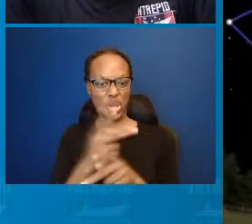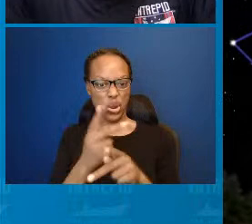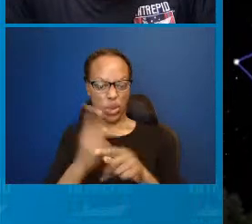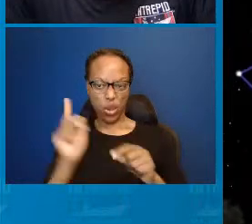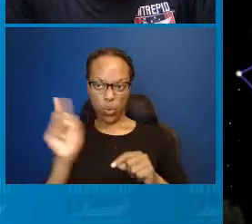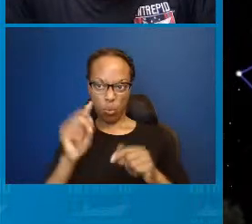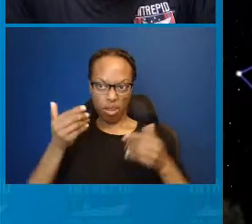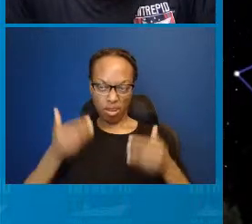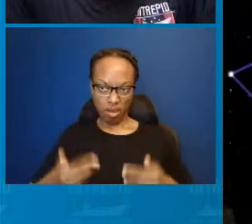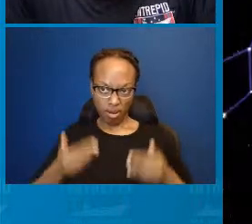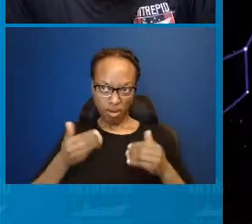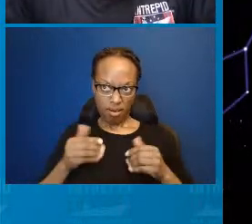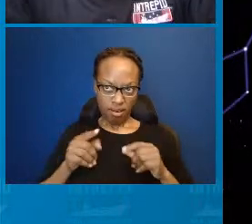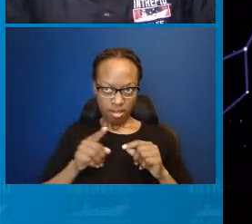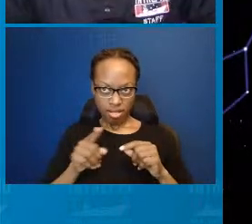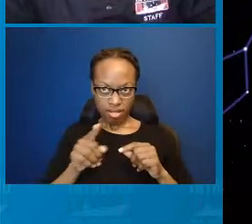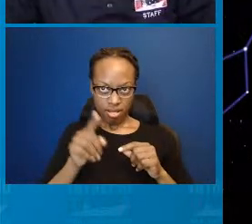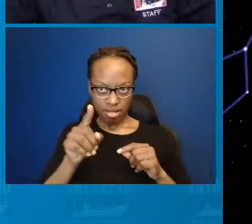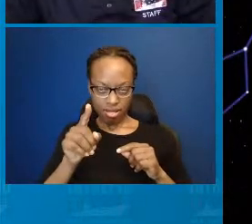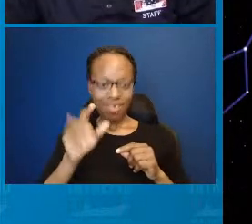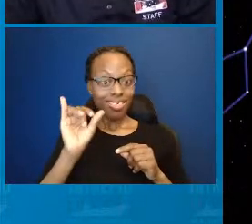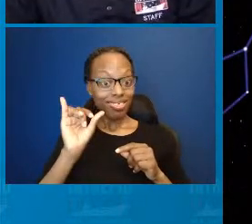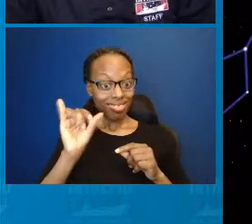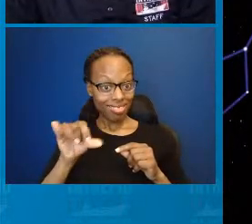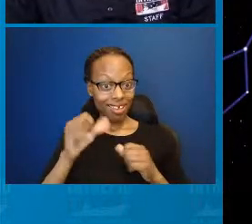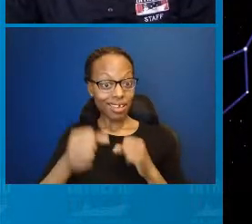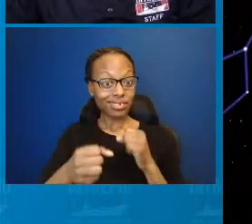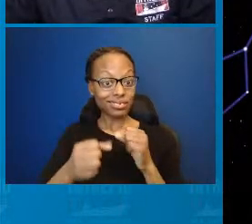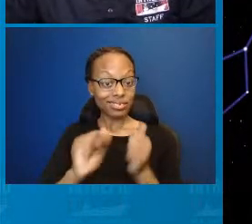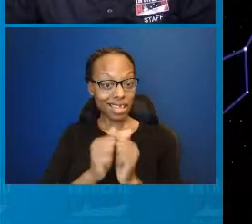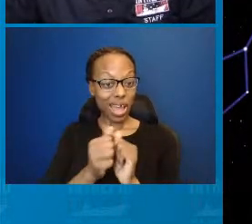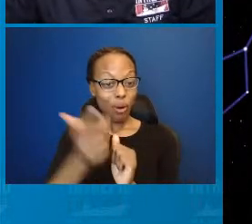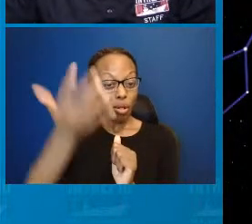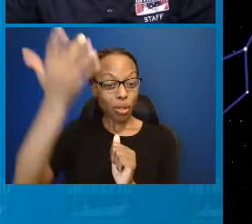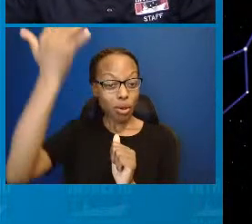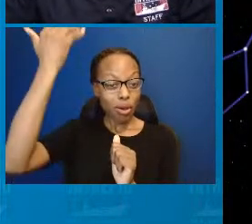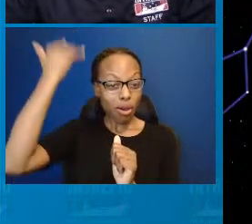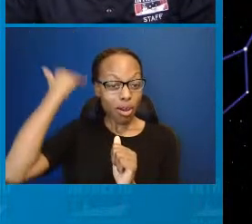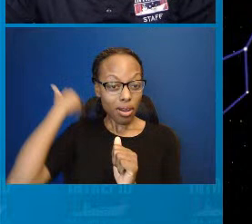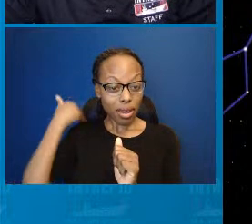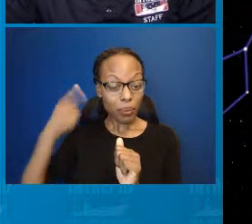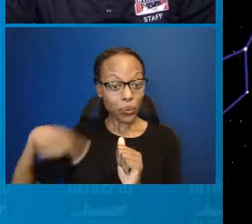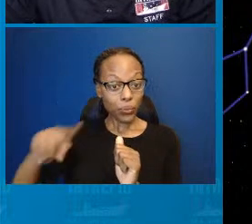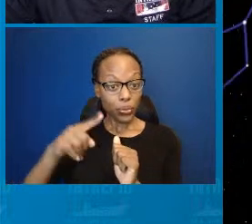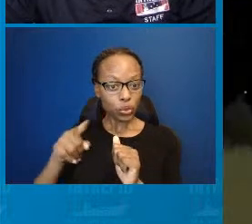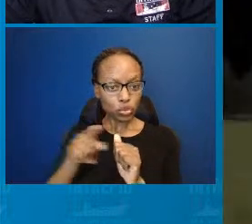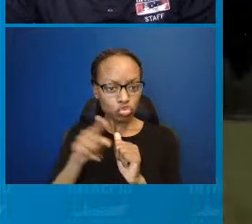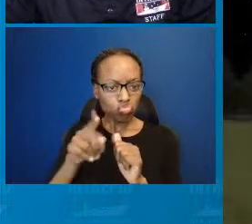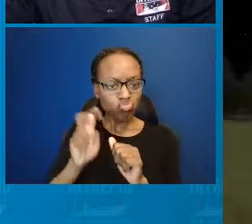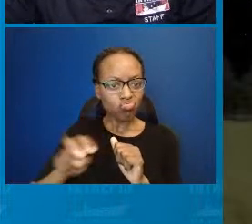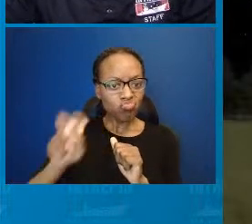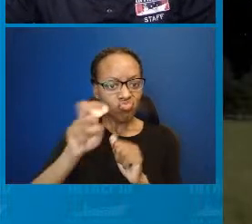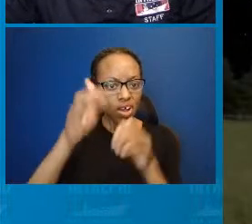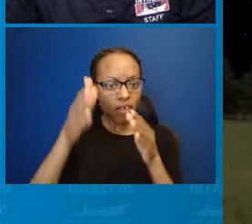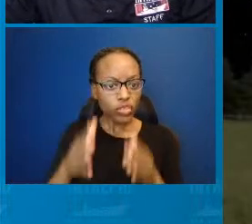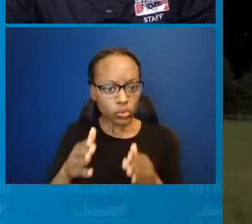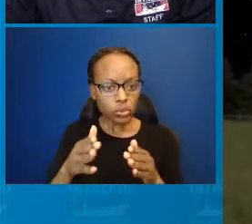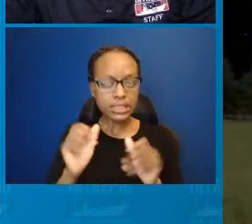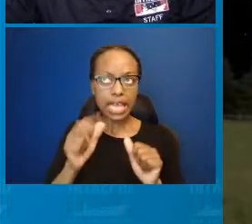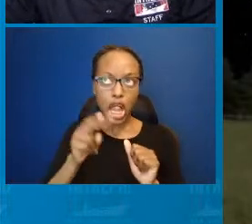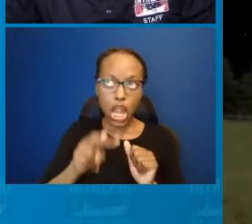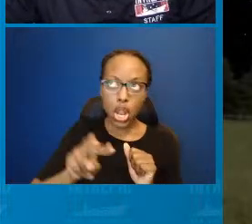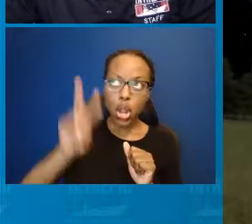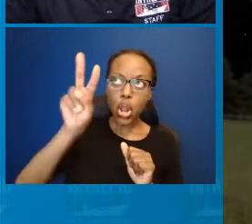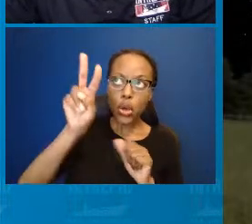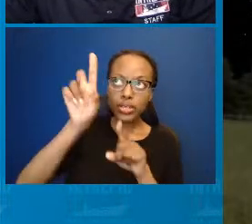that's how ancient navigators used these stars in order to figure out where they were on Earth, right? And also to